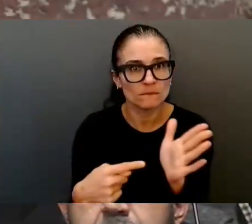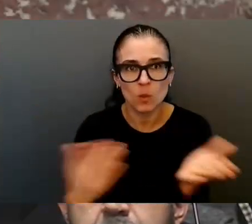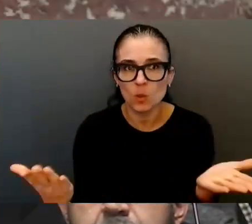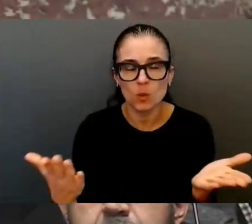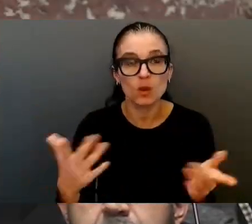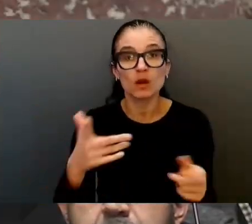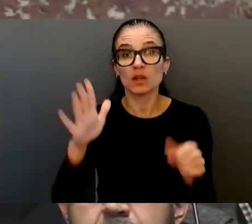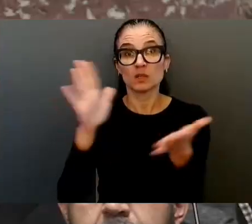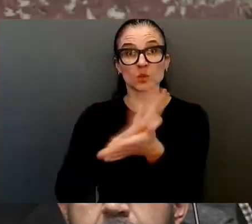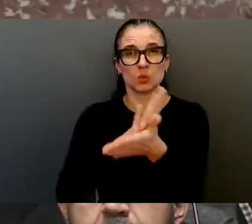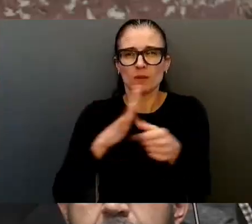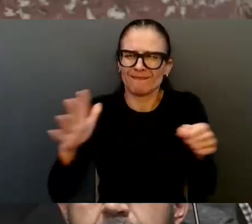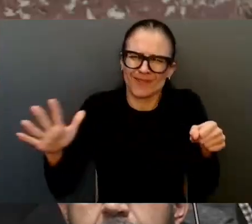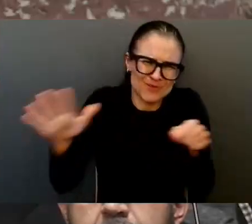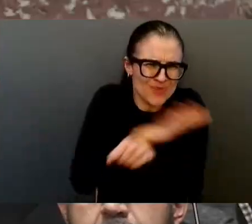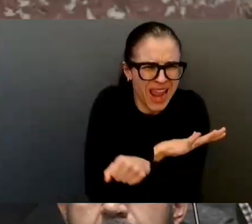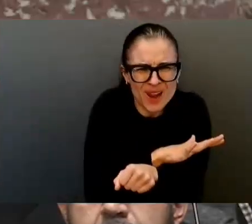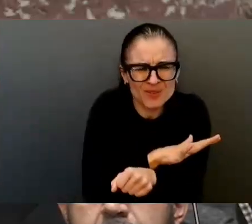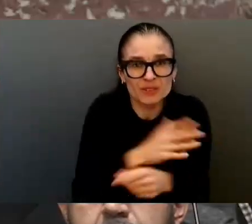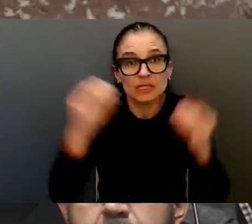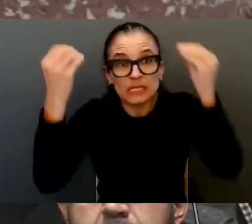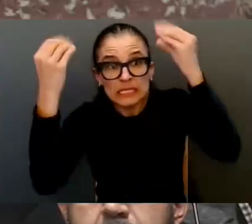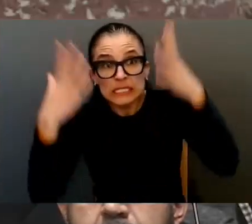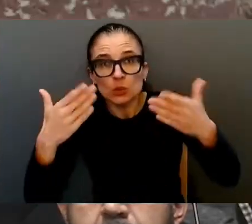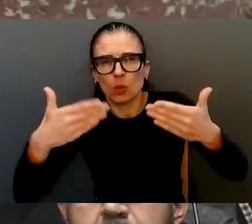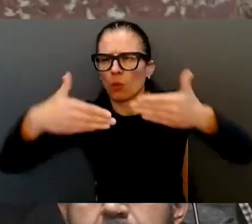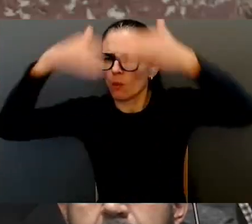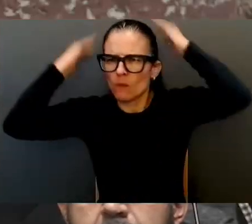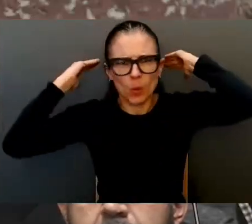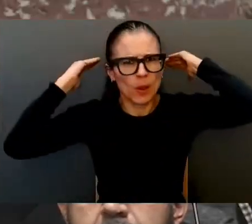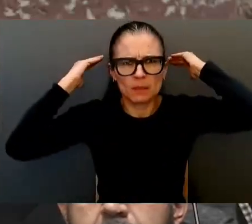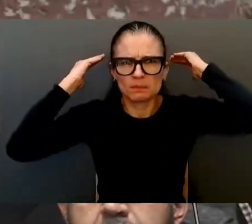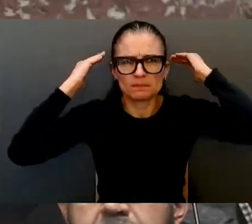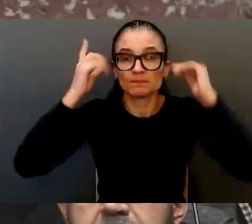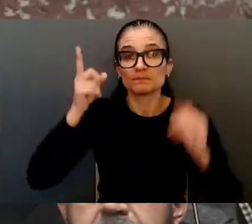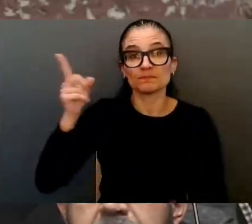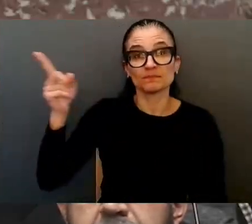has negatively impacted our economy and our social fabric.